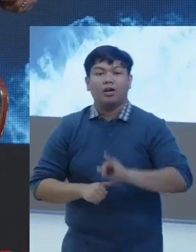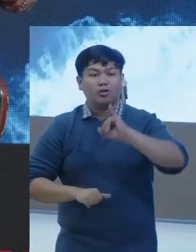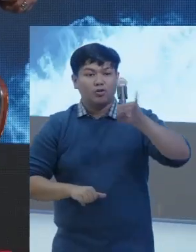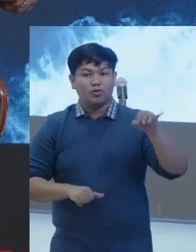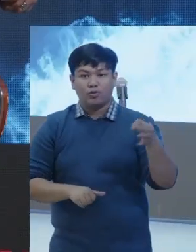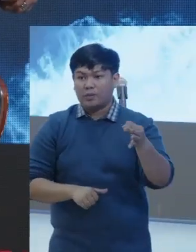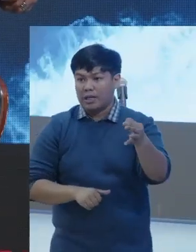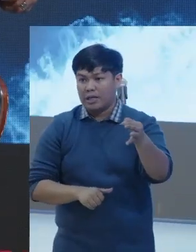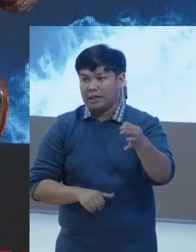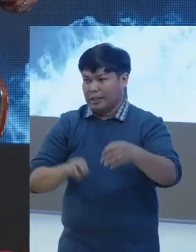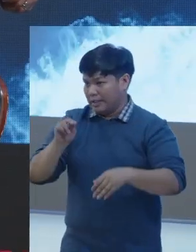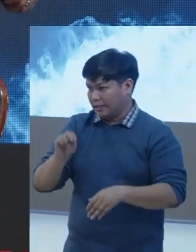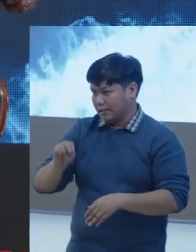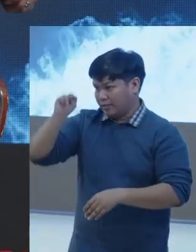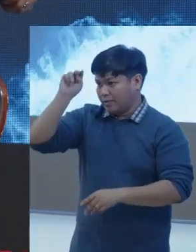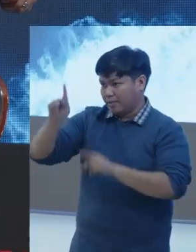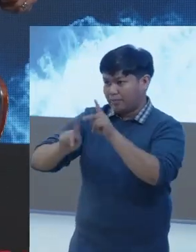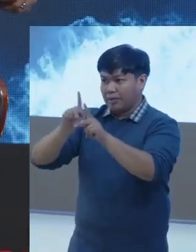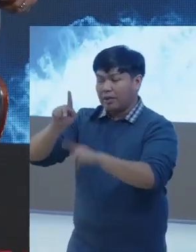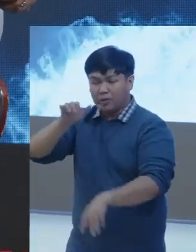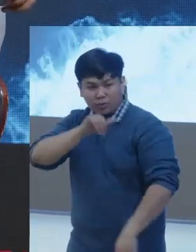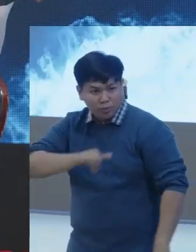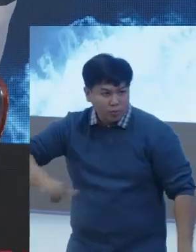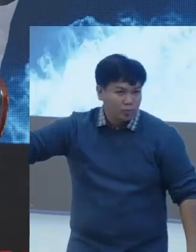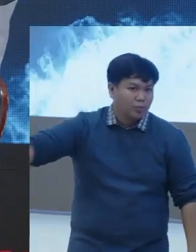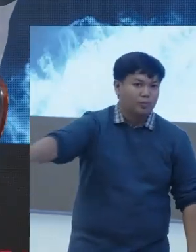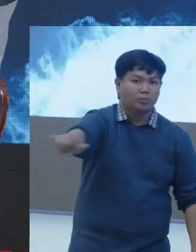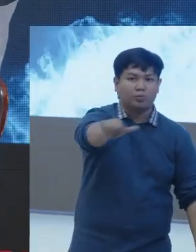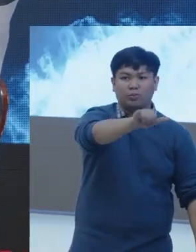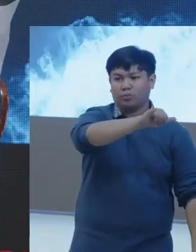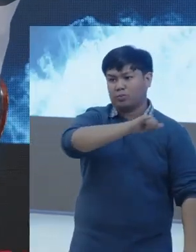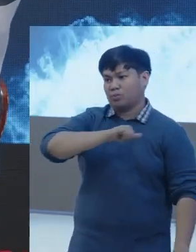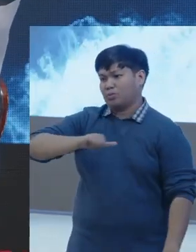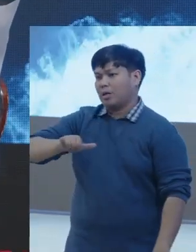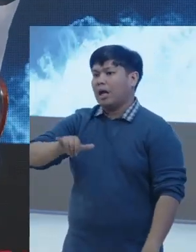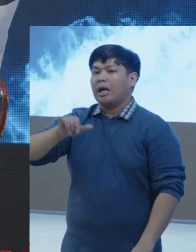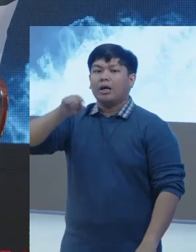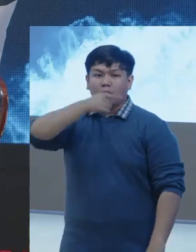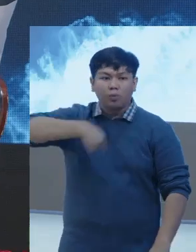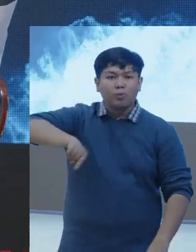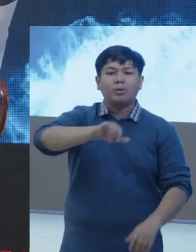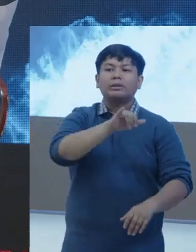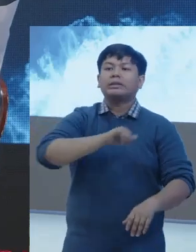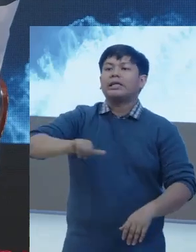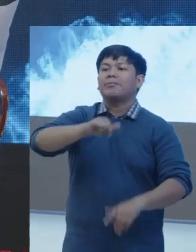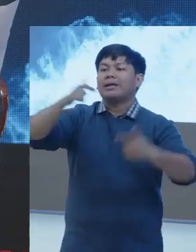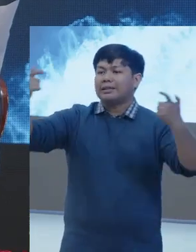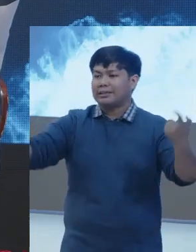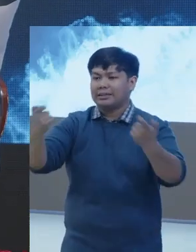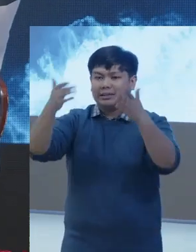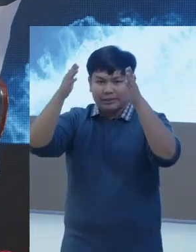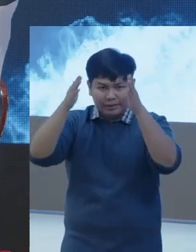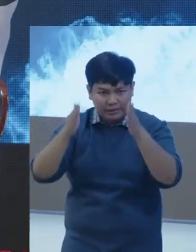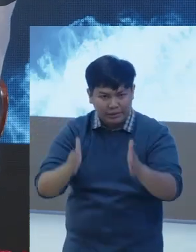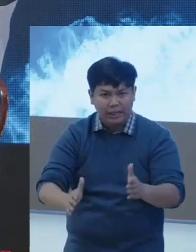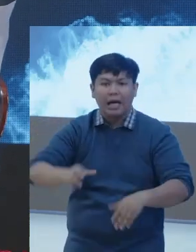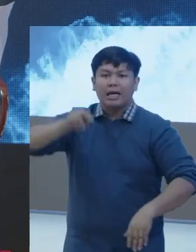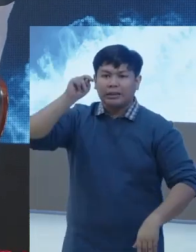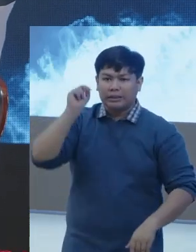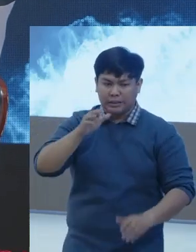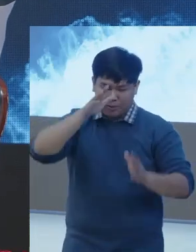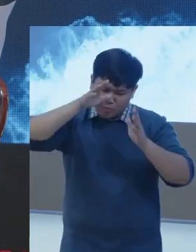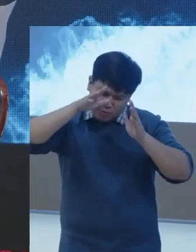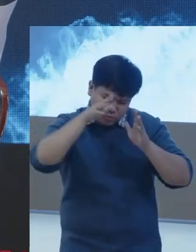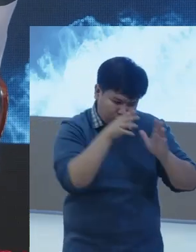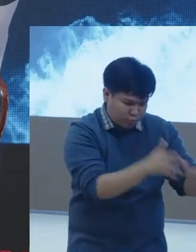Ninevites, each of us today needs to repent of sin and turn to the righteous and